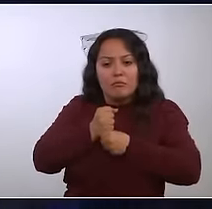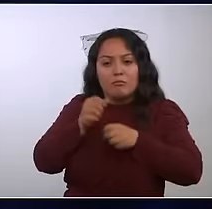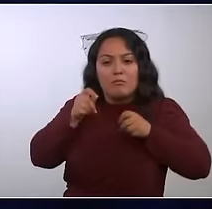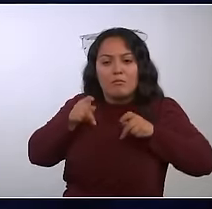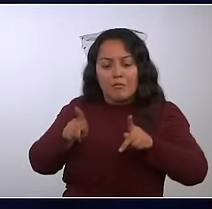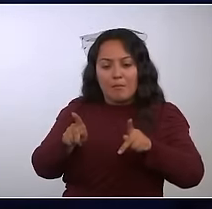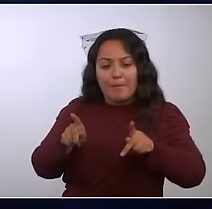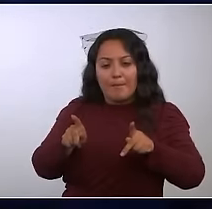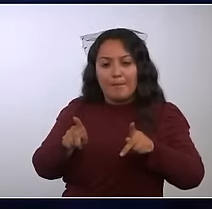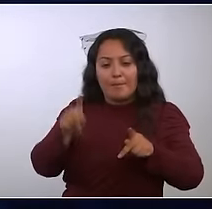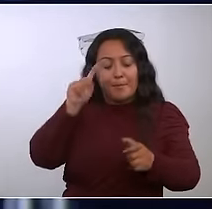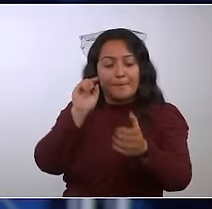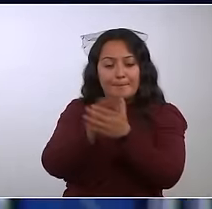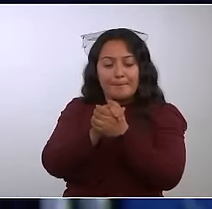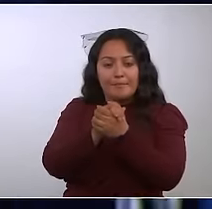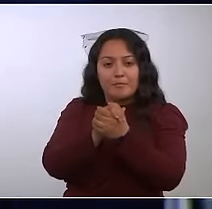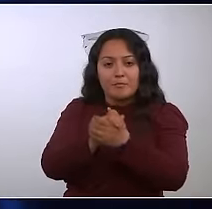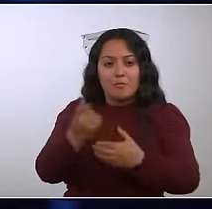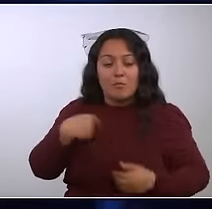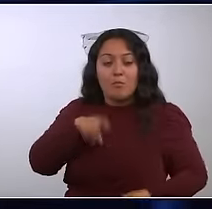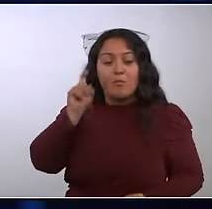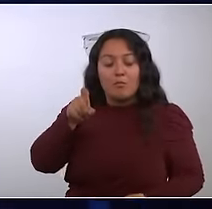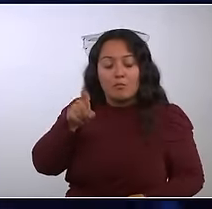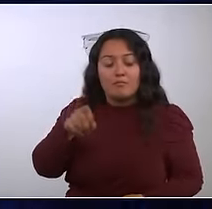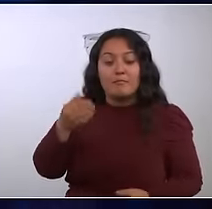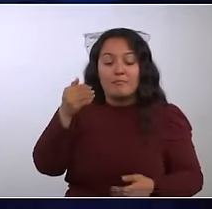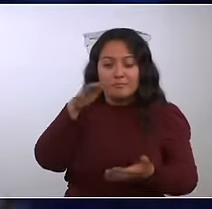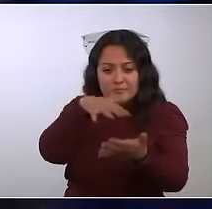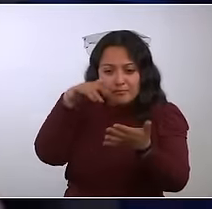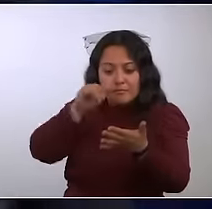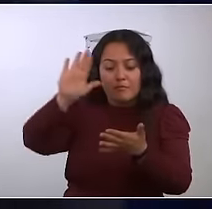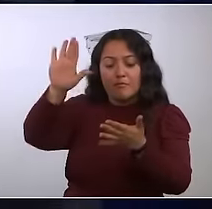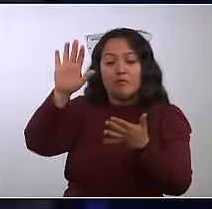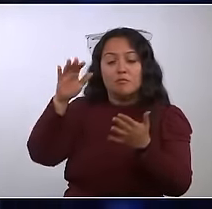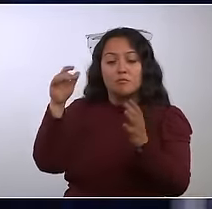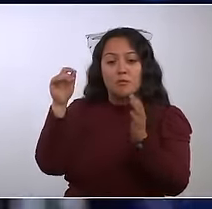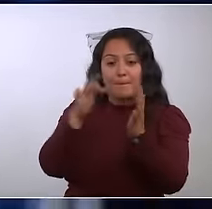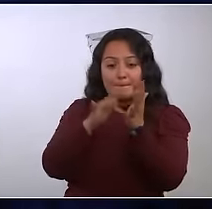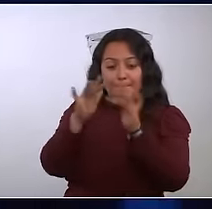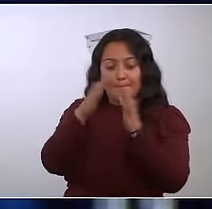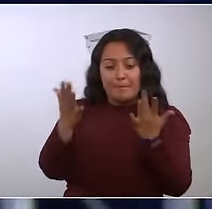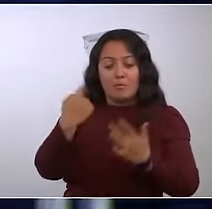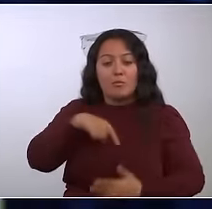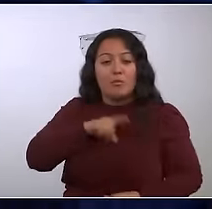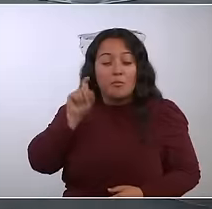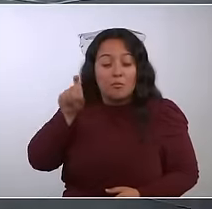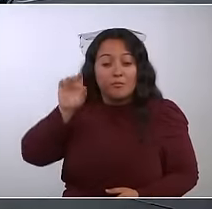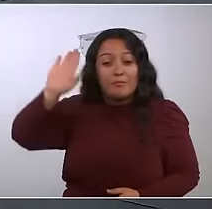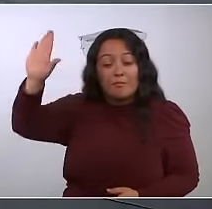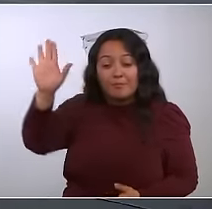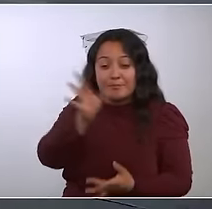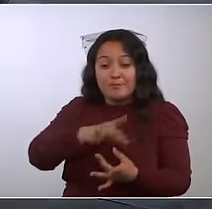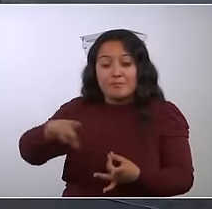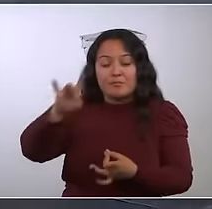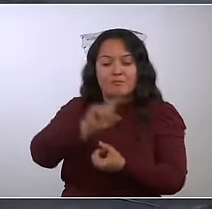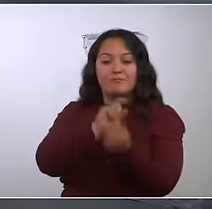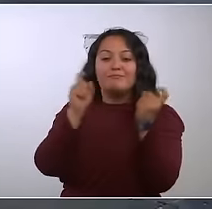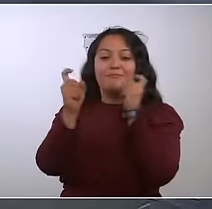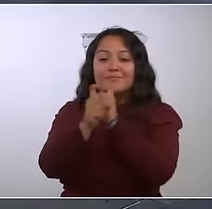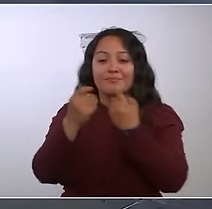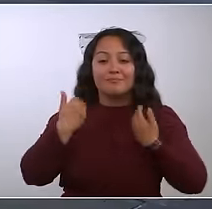Necesitamos retener nuestra doctrina apostólica. We need to get into word. Y entrar a la palabra. We need the Holy Spirit necesitamos to transform el Espíritu Santo que nos